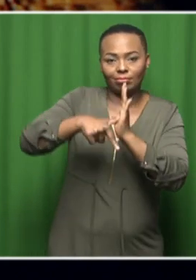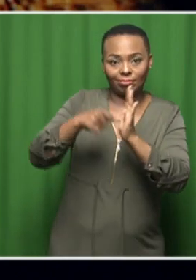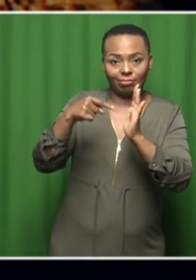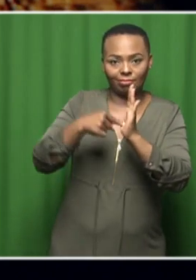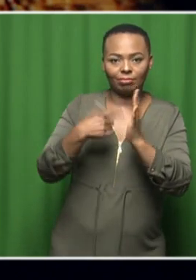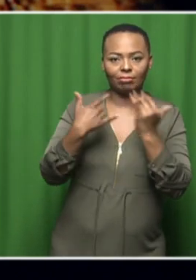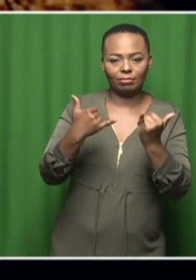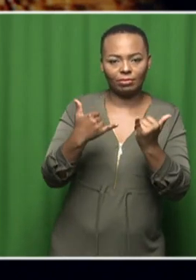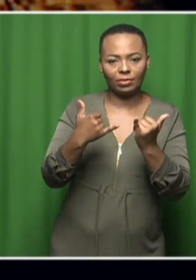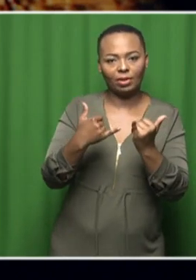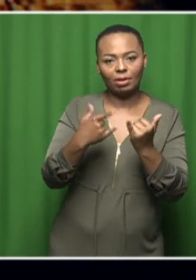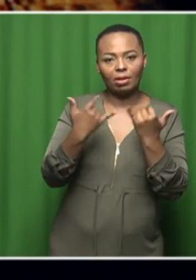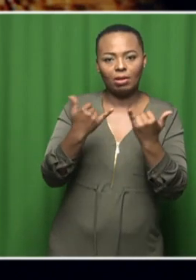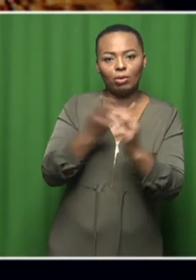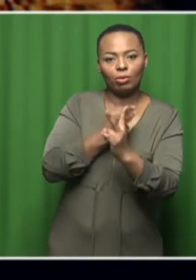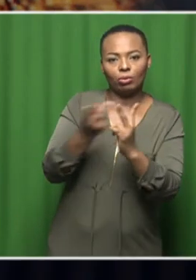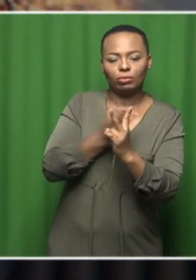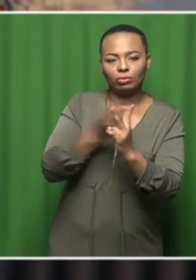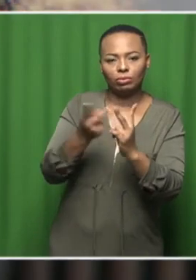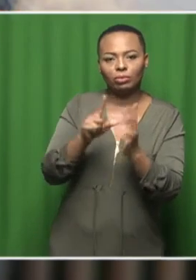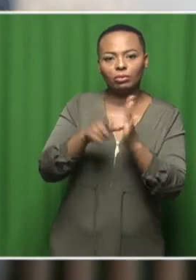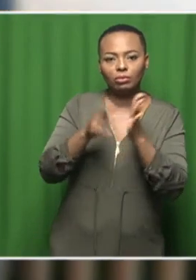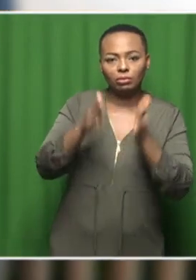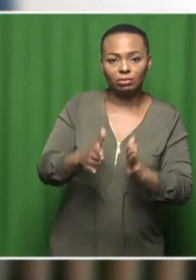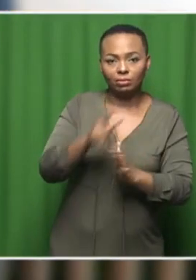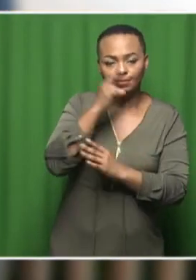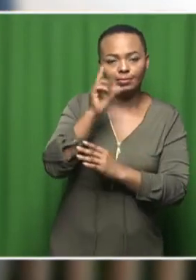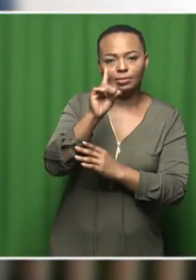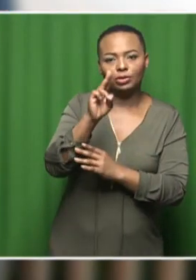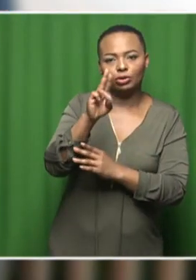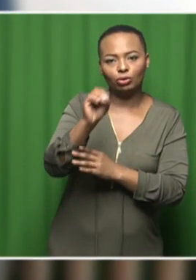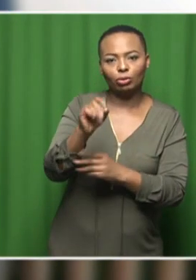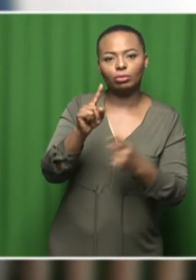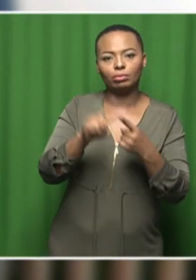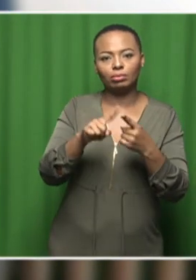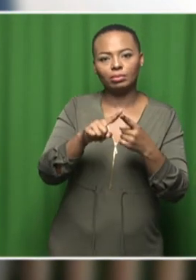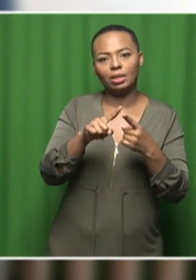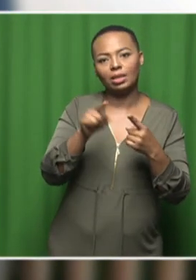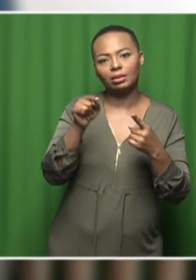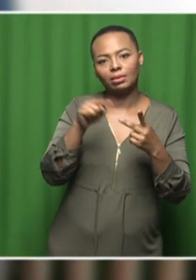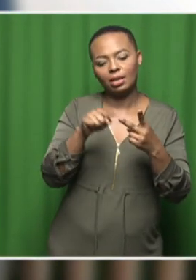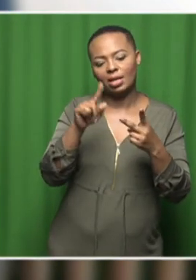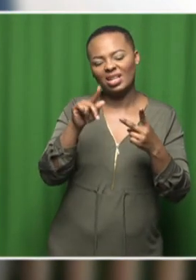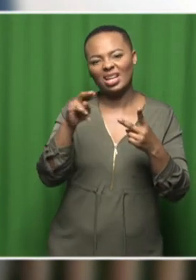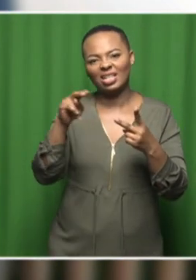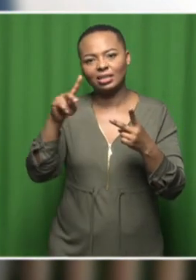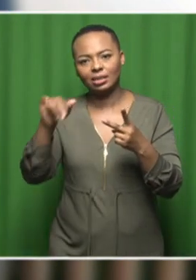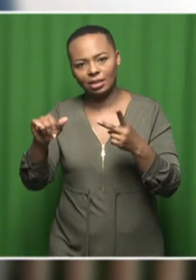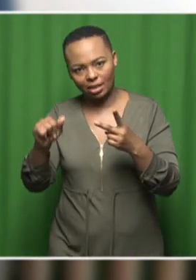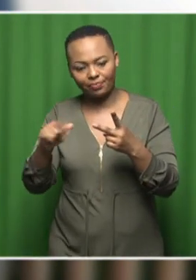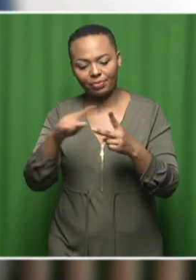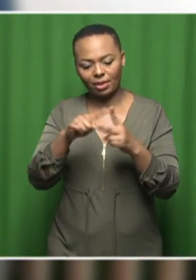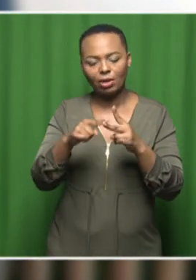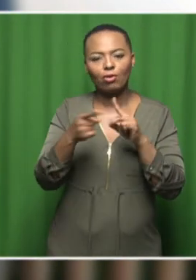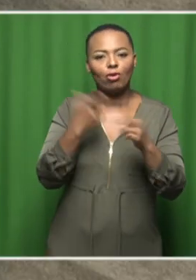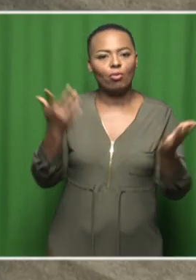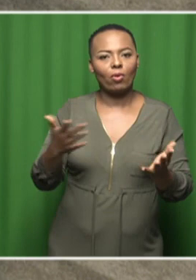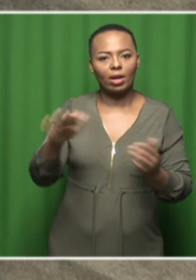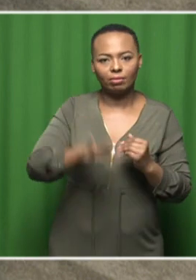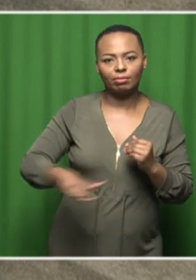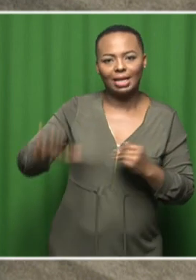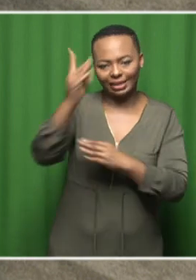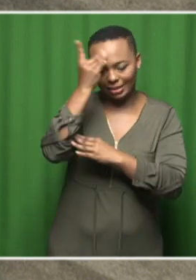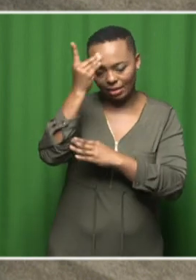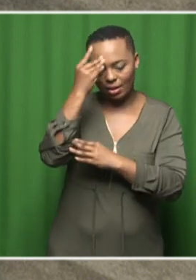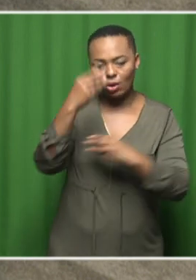we are referring to design duo Nikhil, Tricam and Nindya Bucktowar from Durban, and they are the